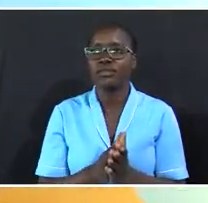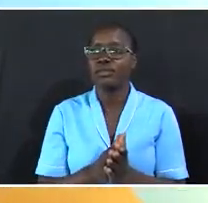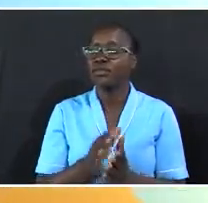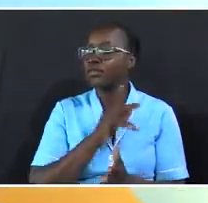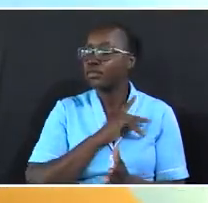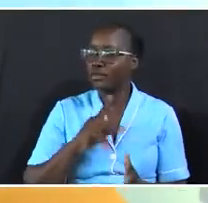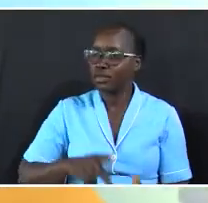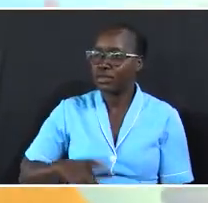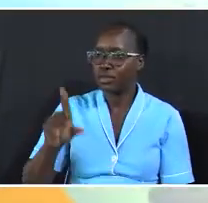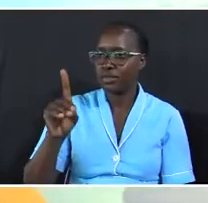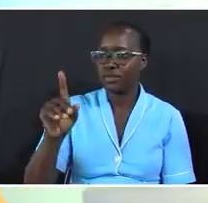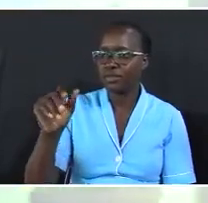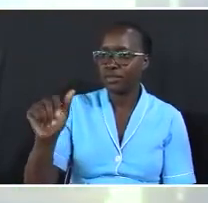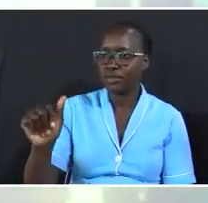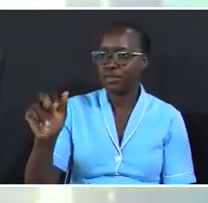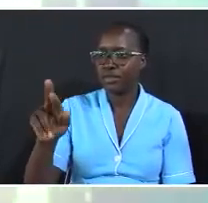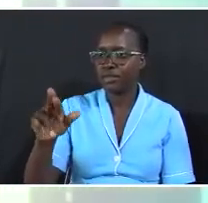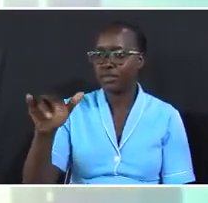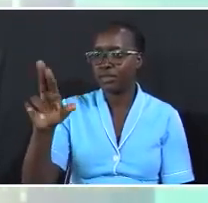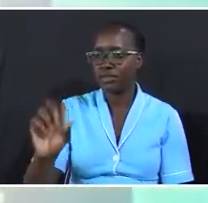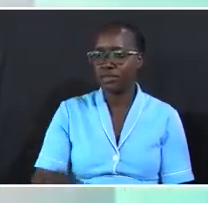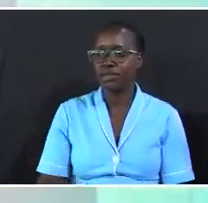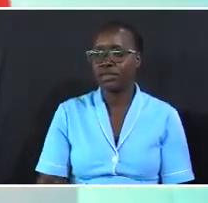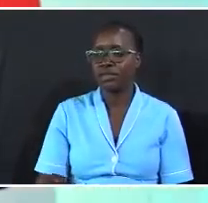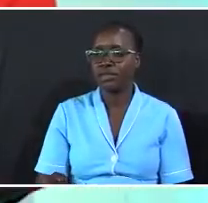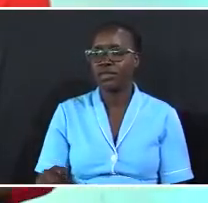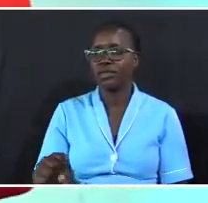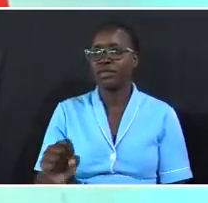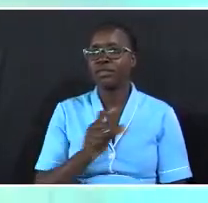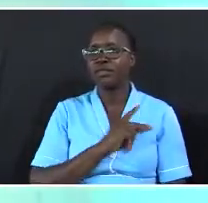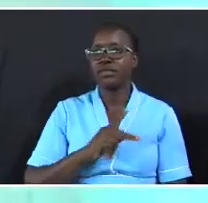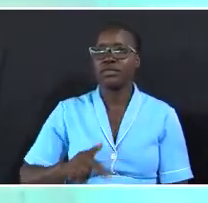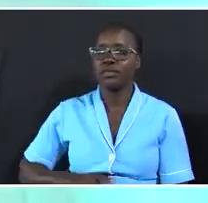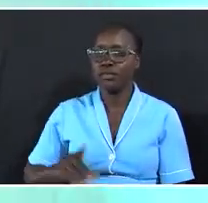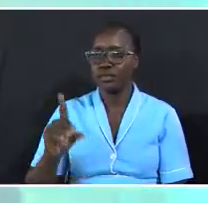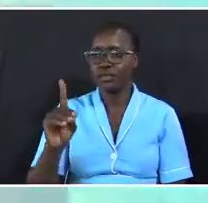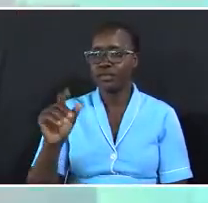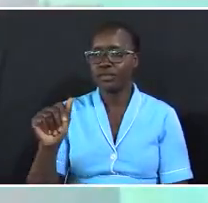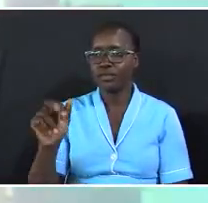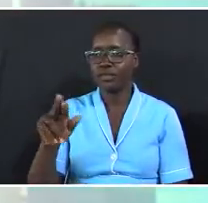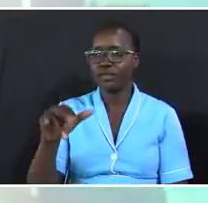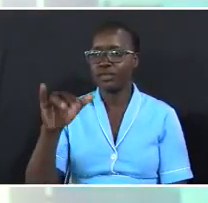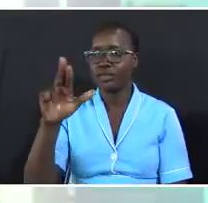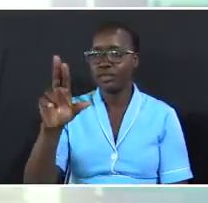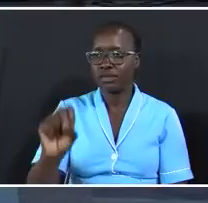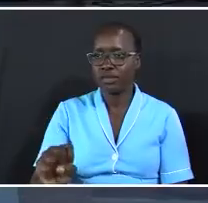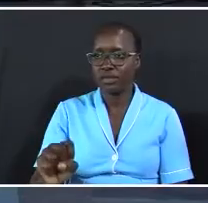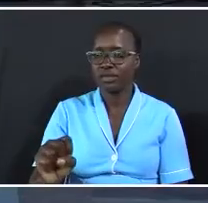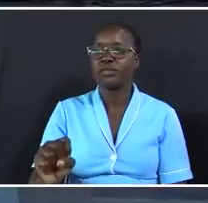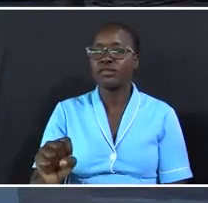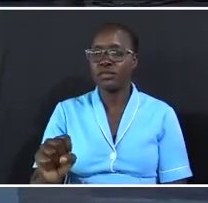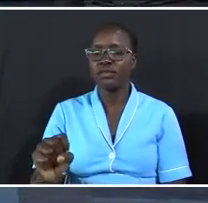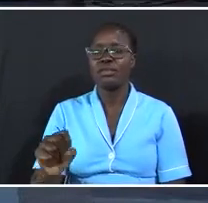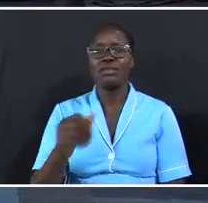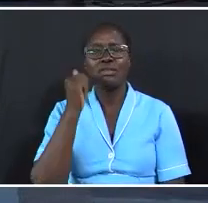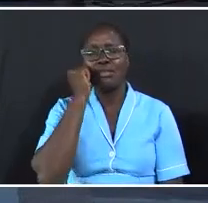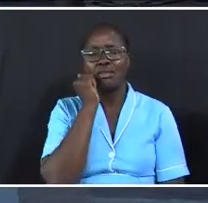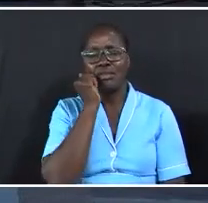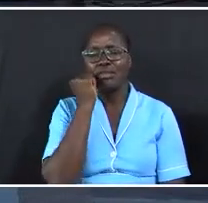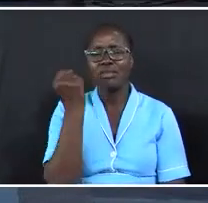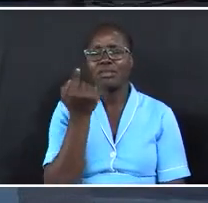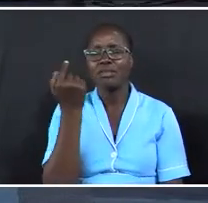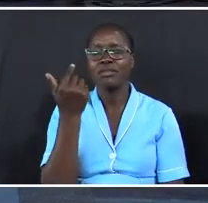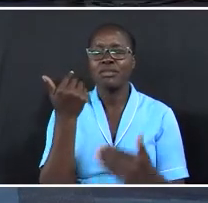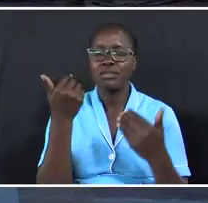I like King Darius. As I conclude, the King Darius. He was so sad that the only